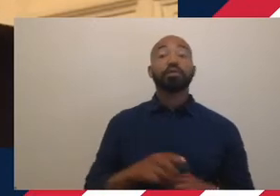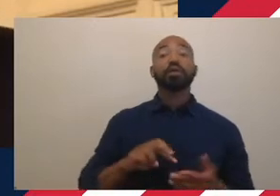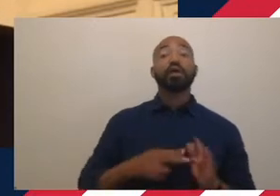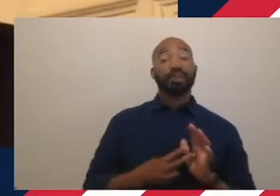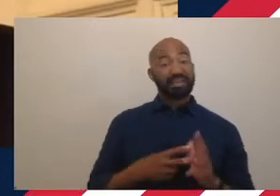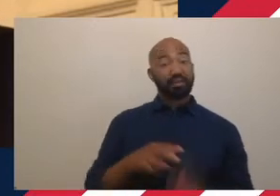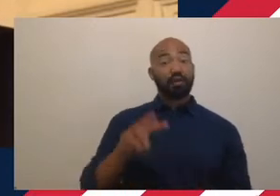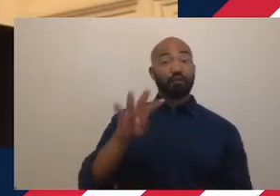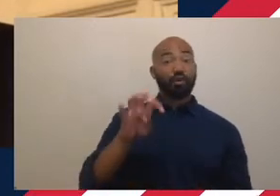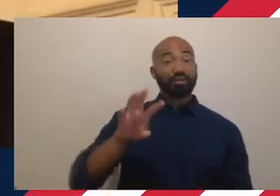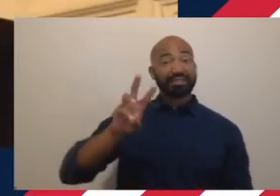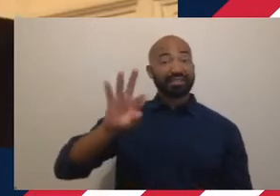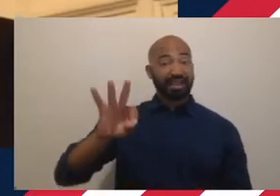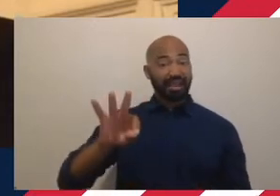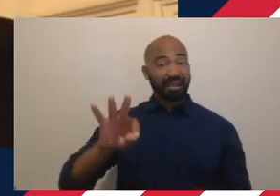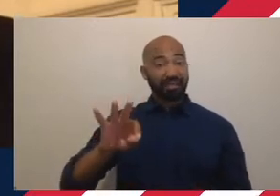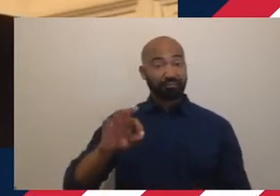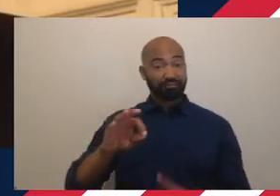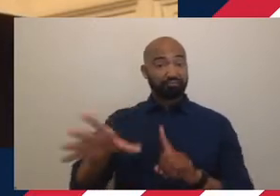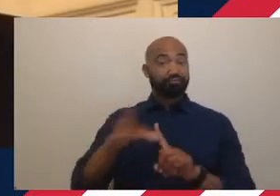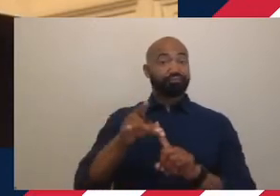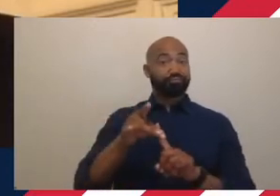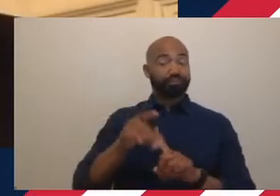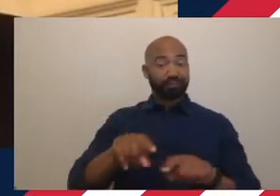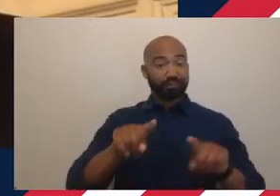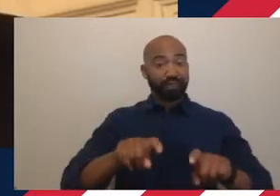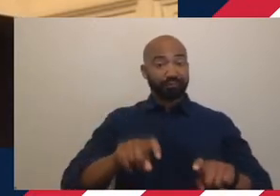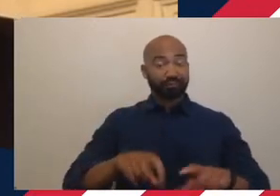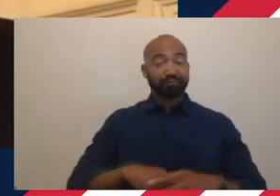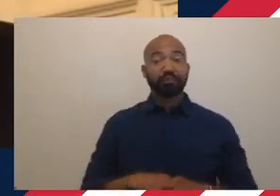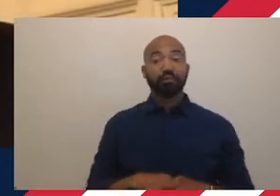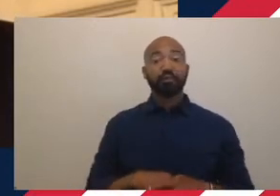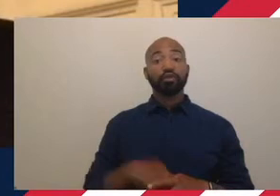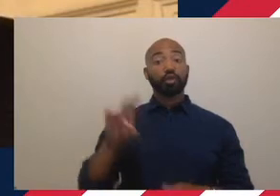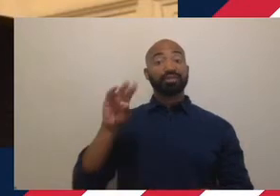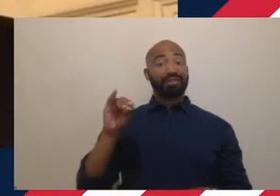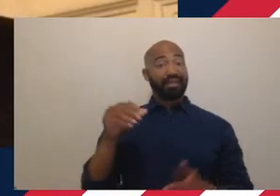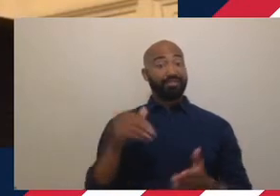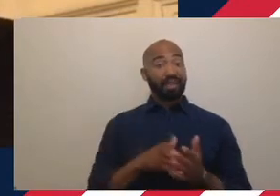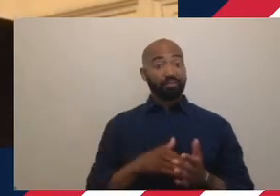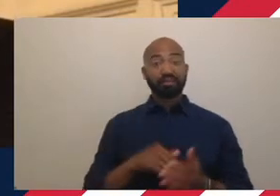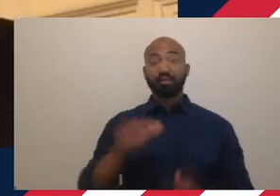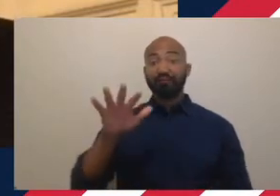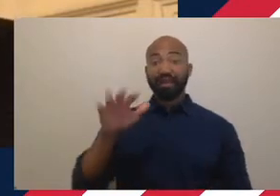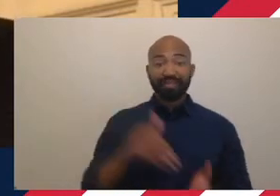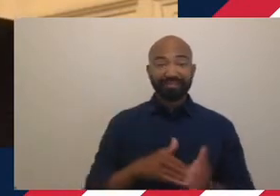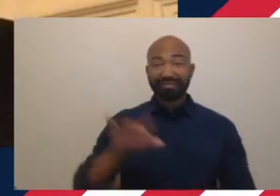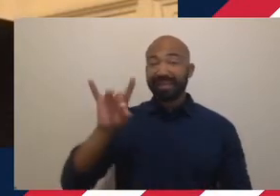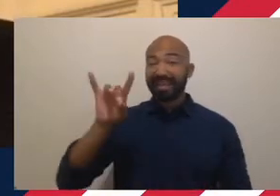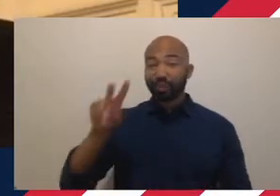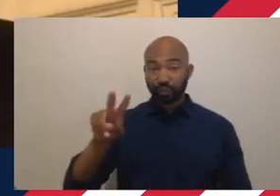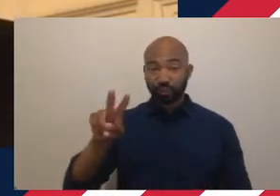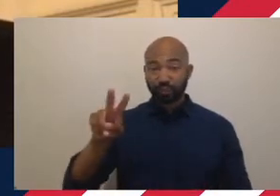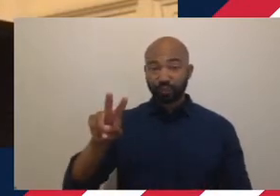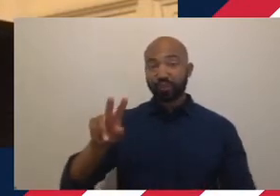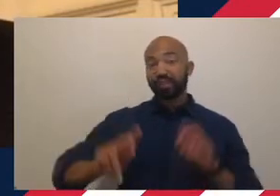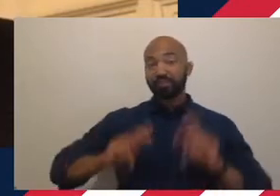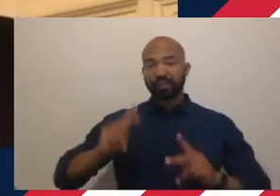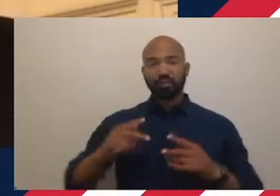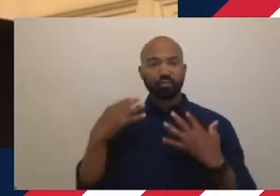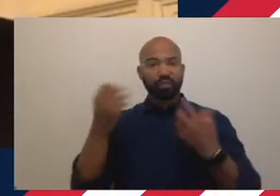7,469. Those 7,000 plus 5,082 have